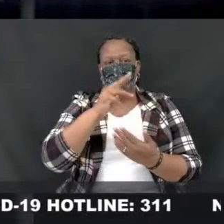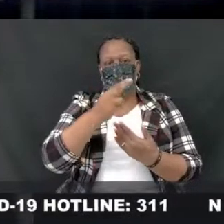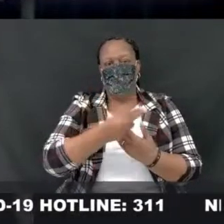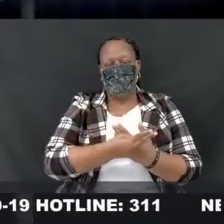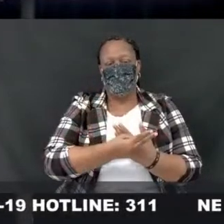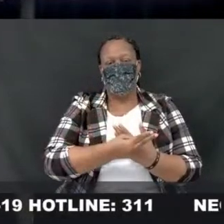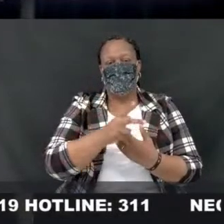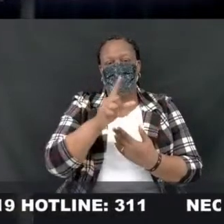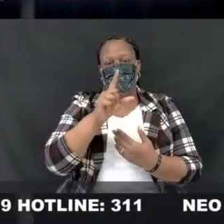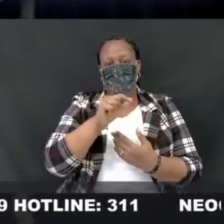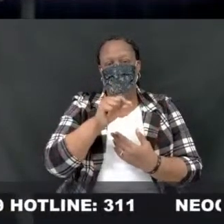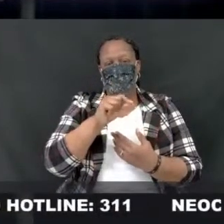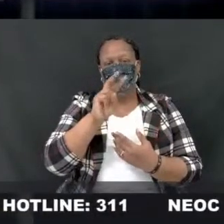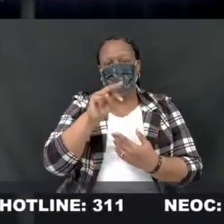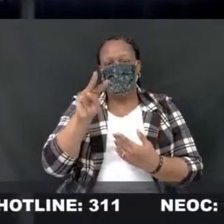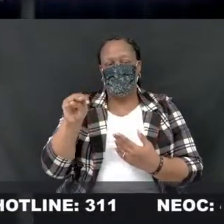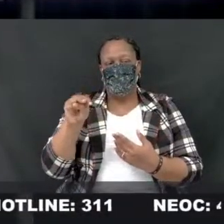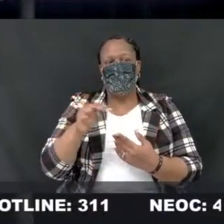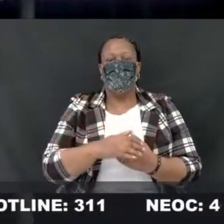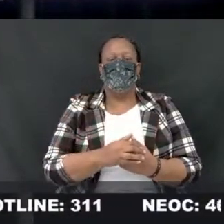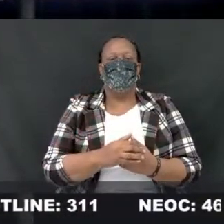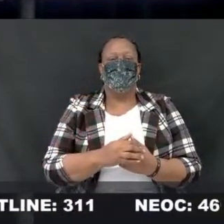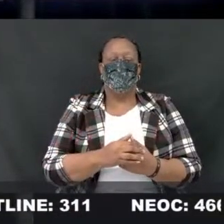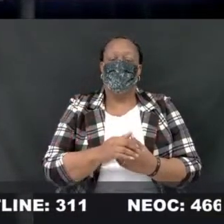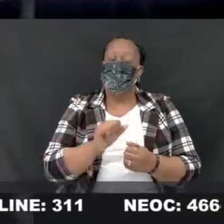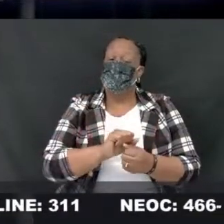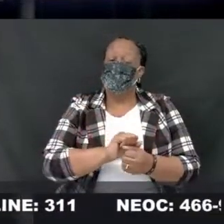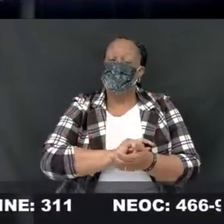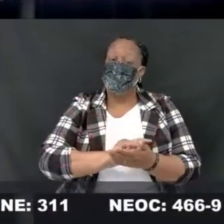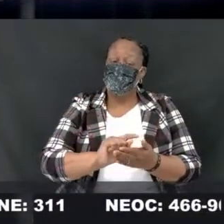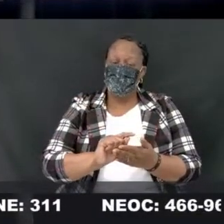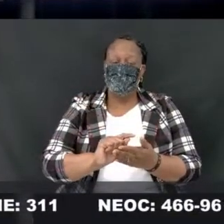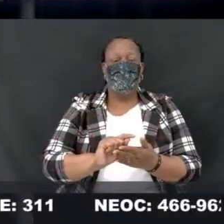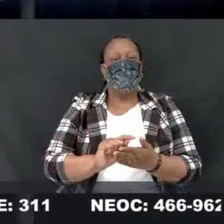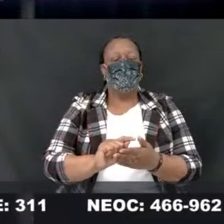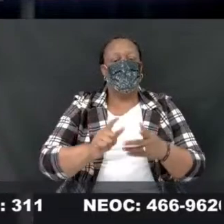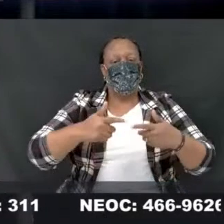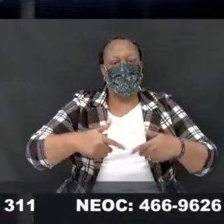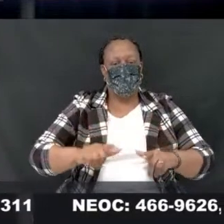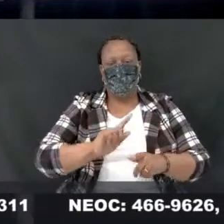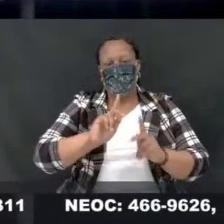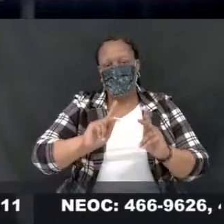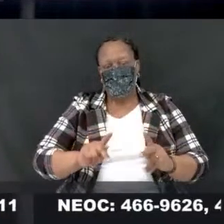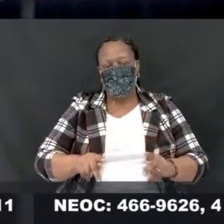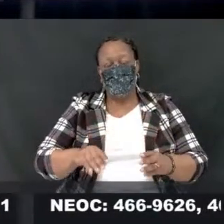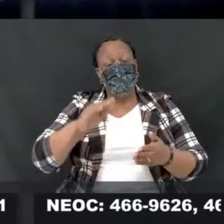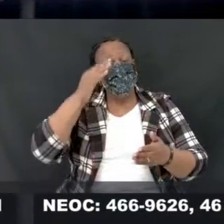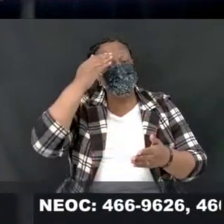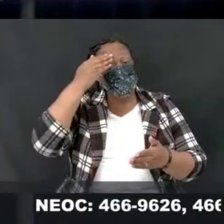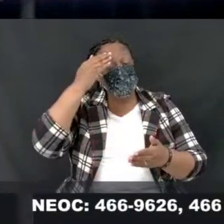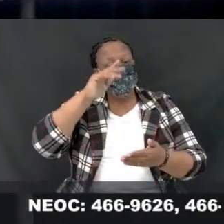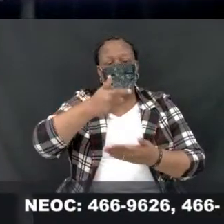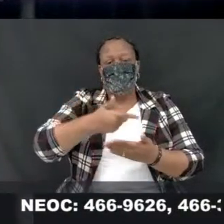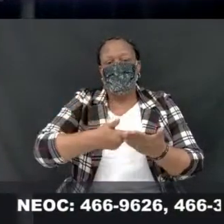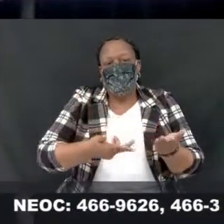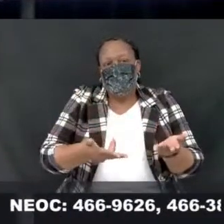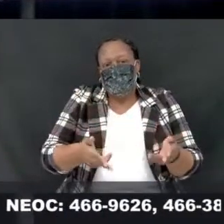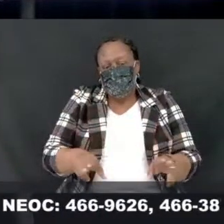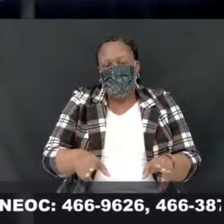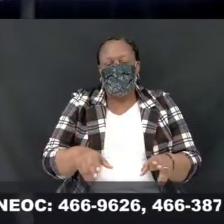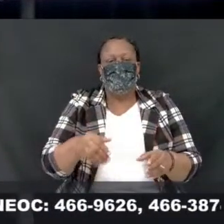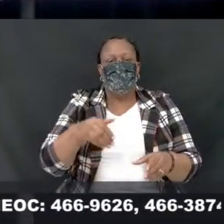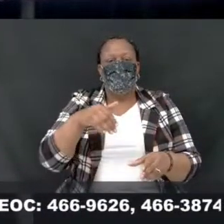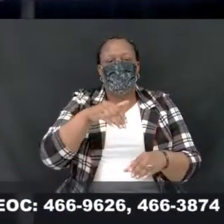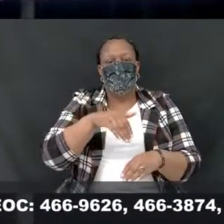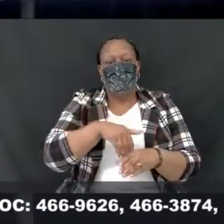2022. These weekly briefings, of course, afford us the opportunity to stay informed about our local status on